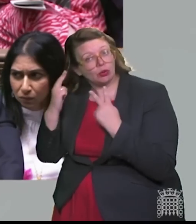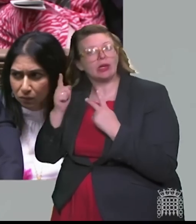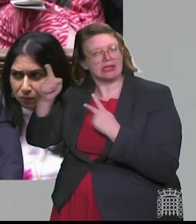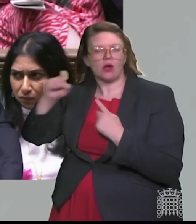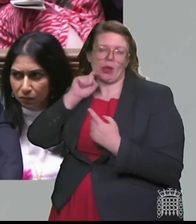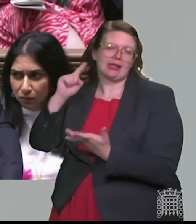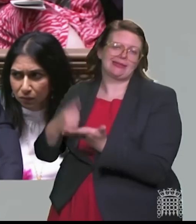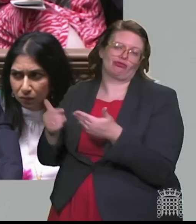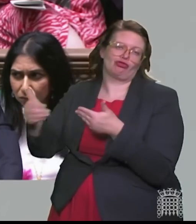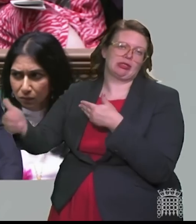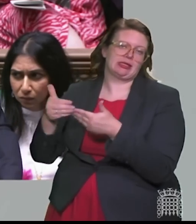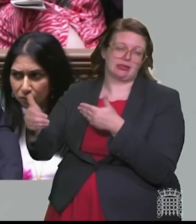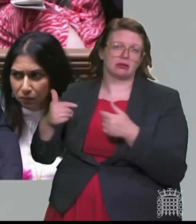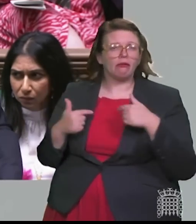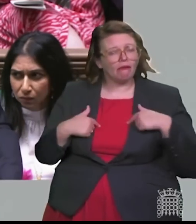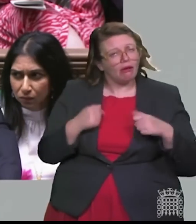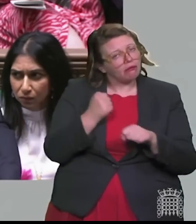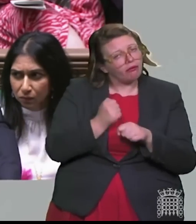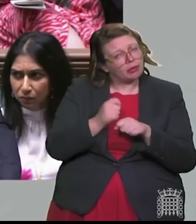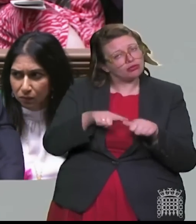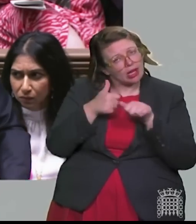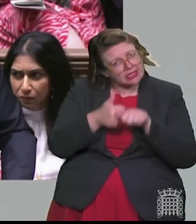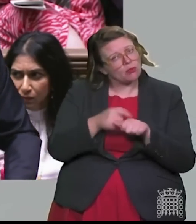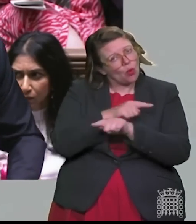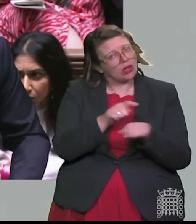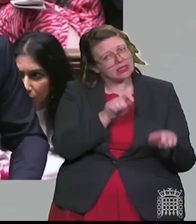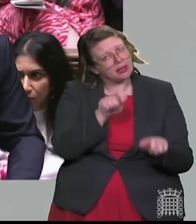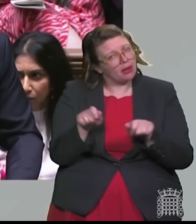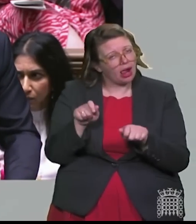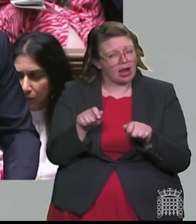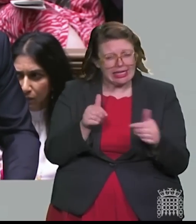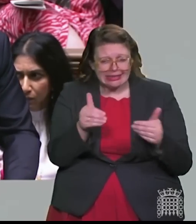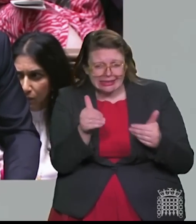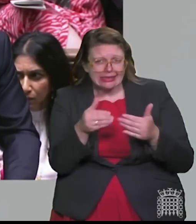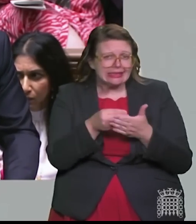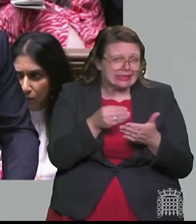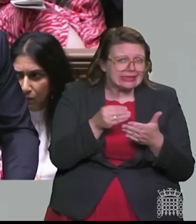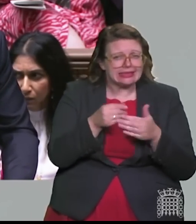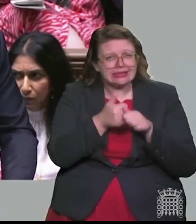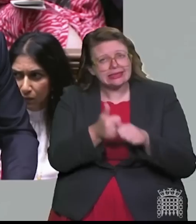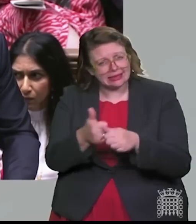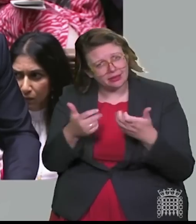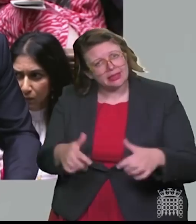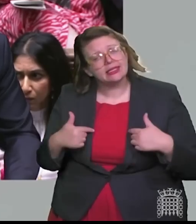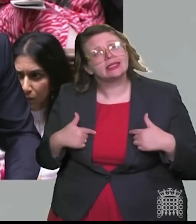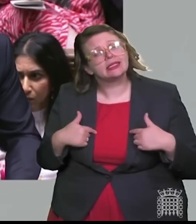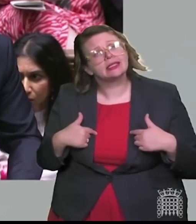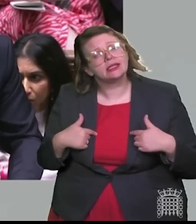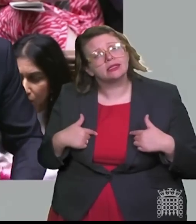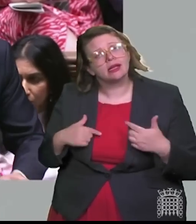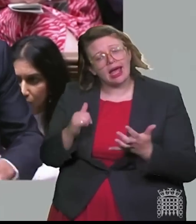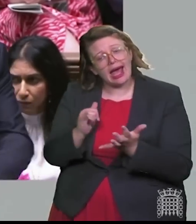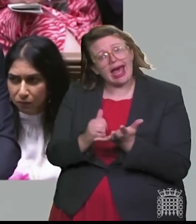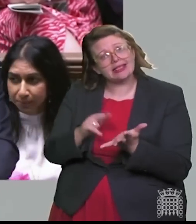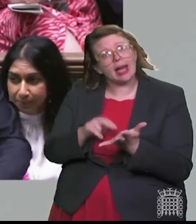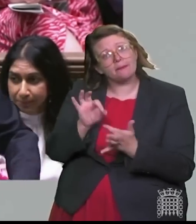decisions on that. But we're doing everything we can to help consumers manage the challenges of the cost of living, Mr. Speaker. But if the SNP